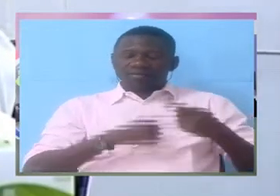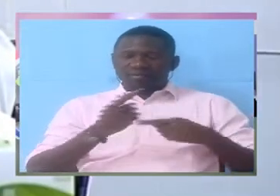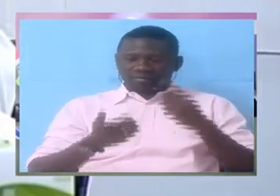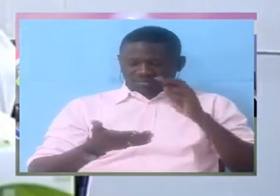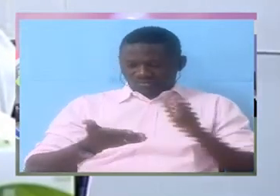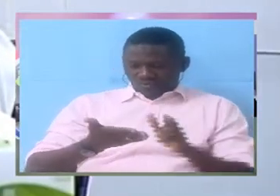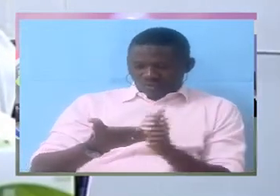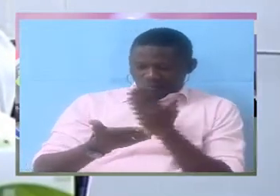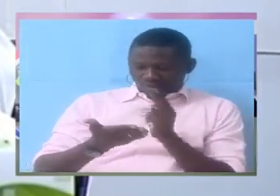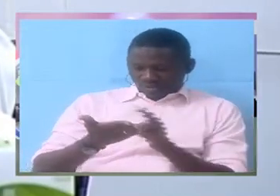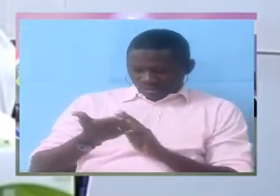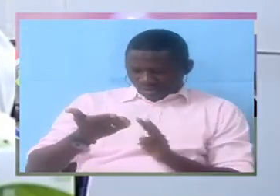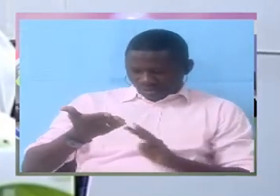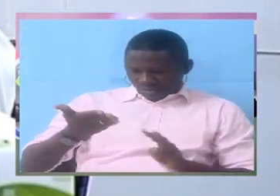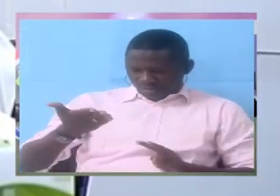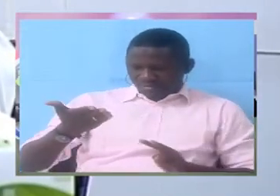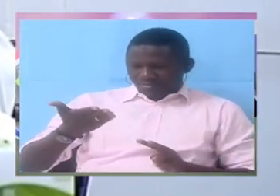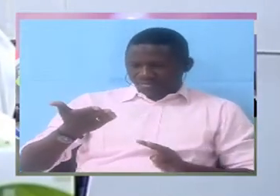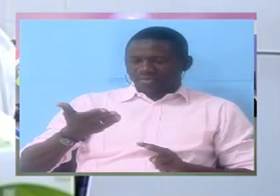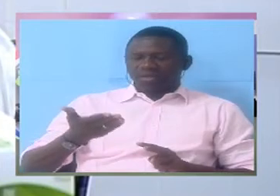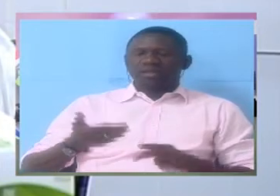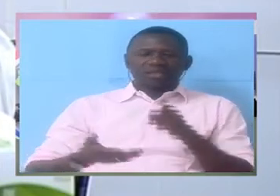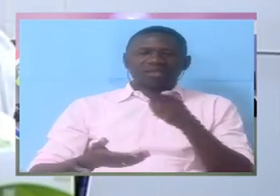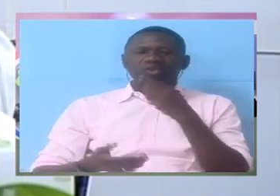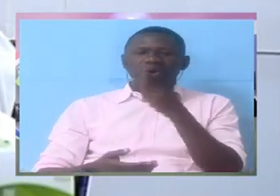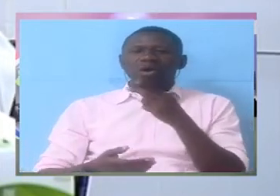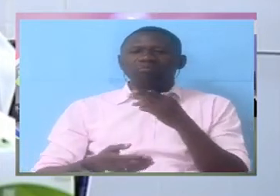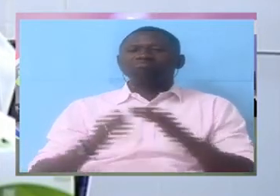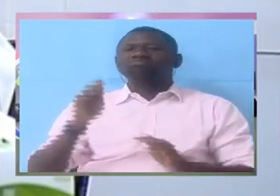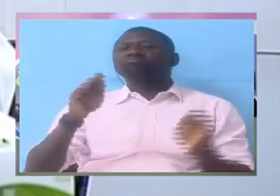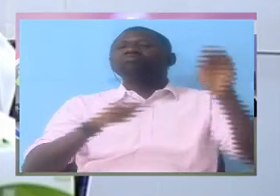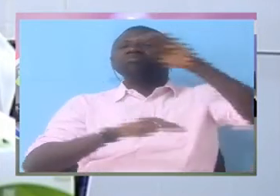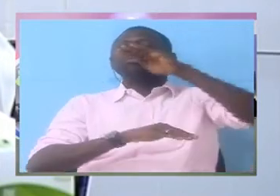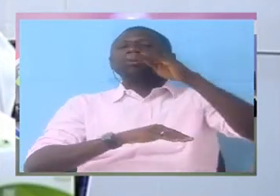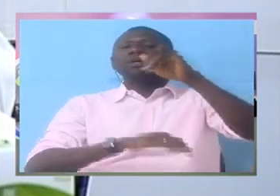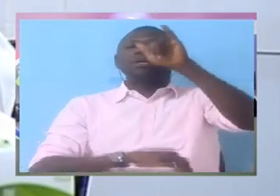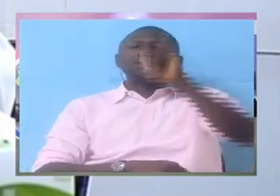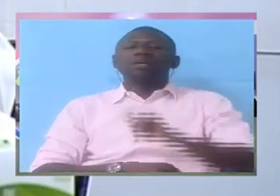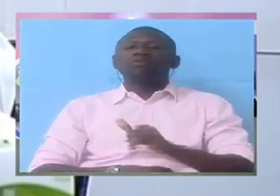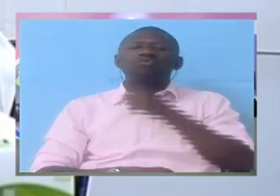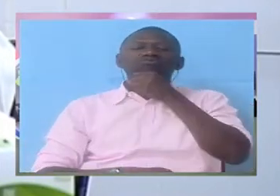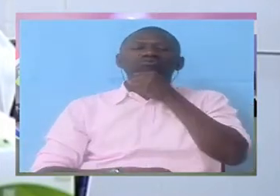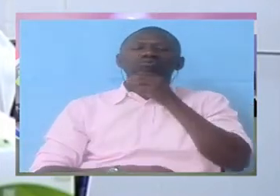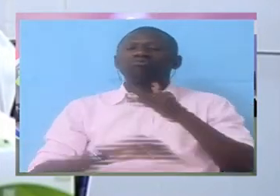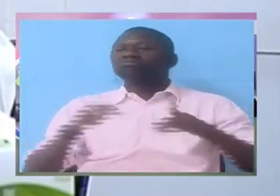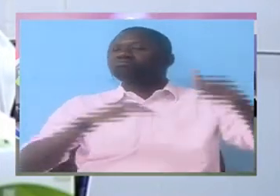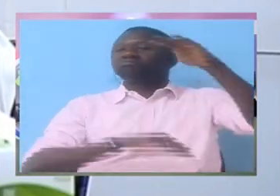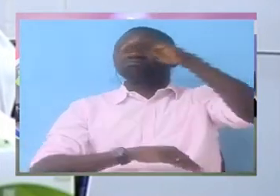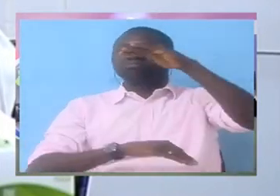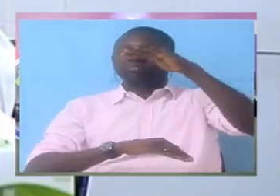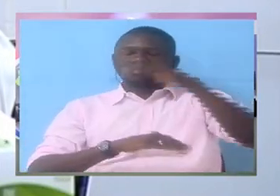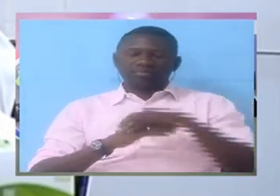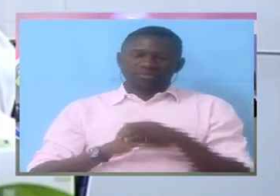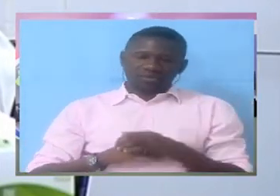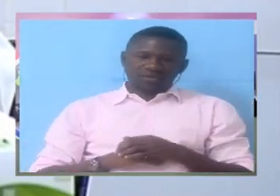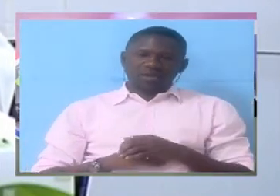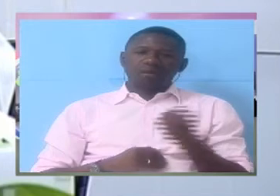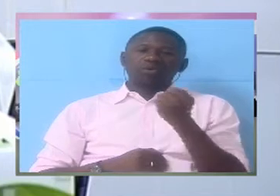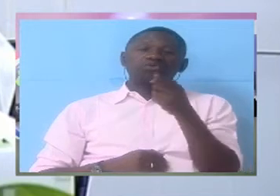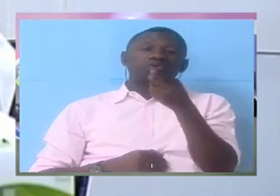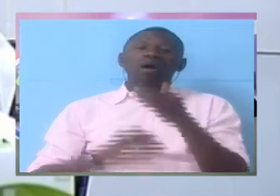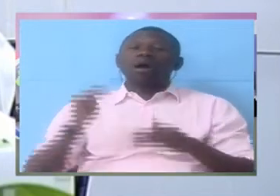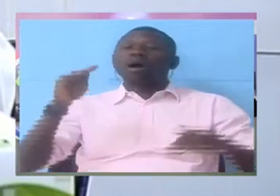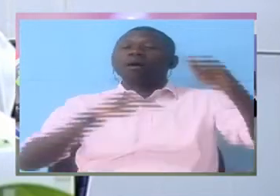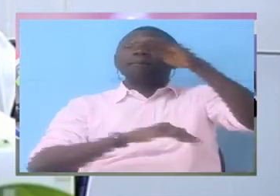yele. He said, you are over age. Akonyanko ite ulu sango tambitale. Above 13 years of